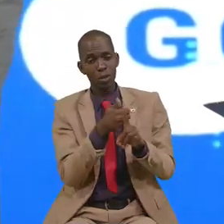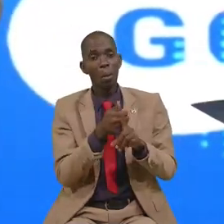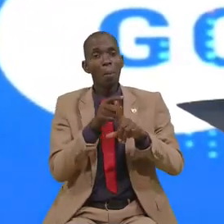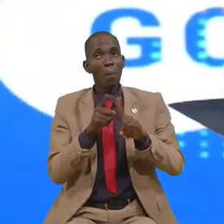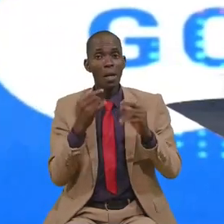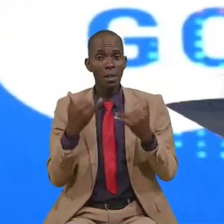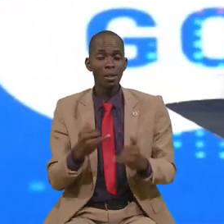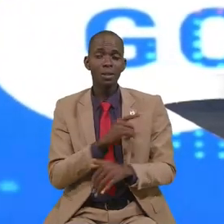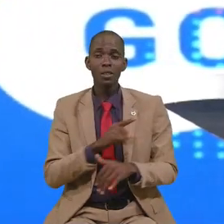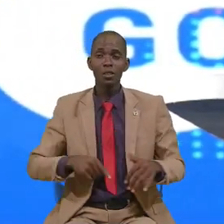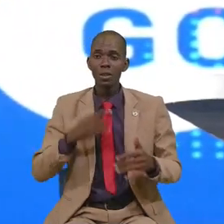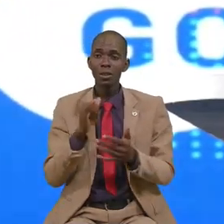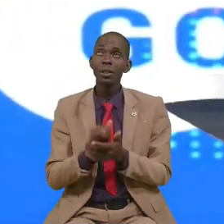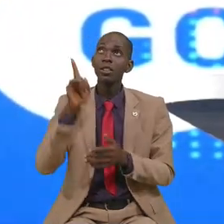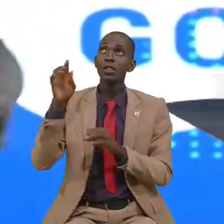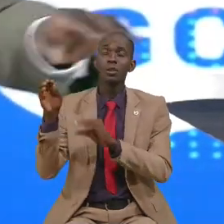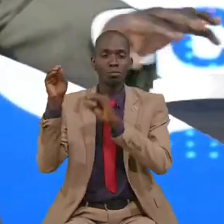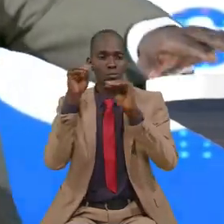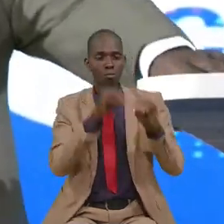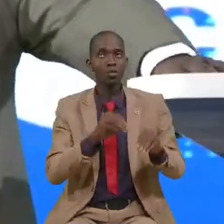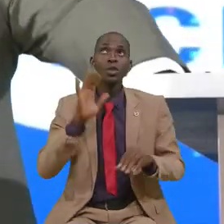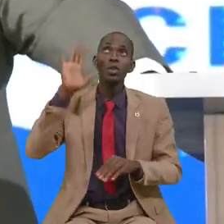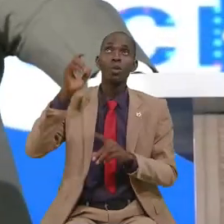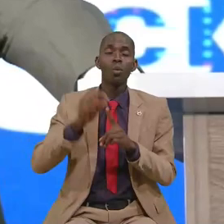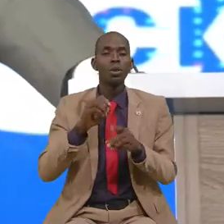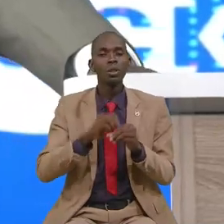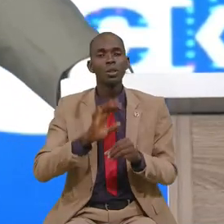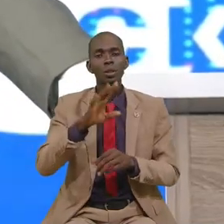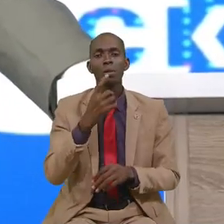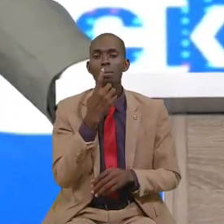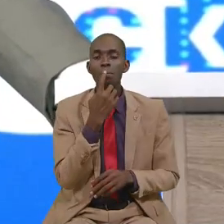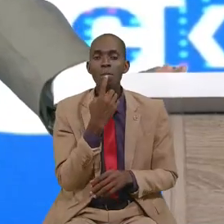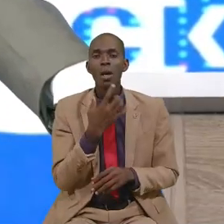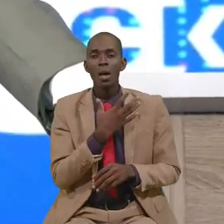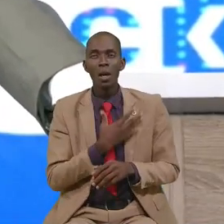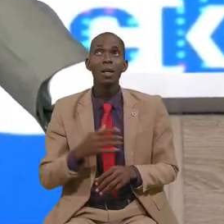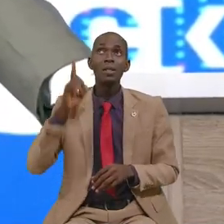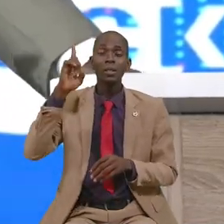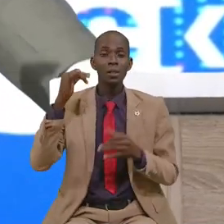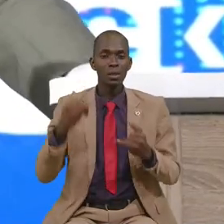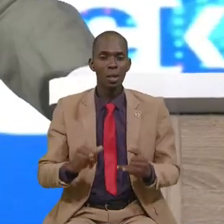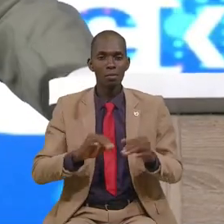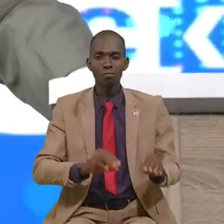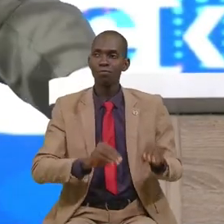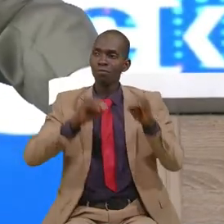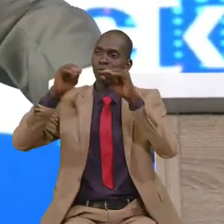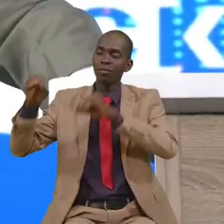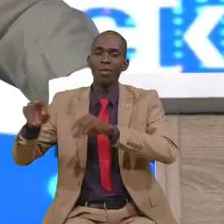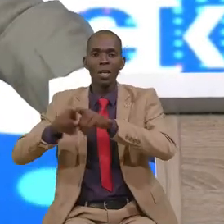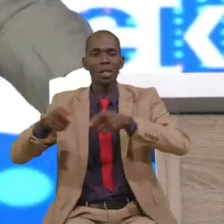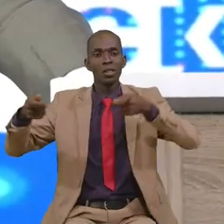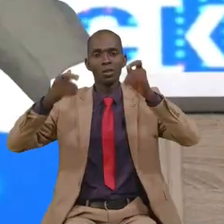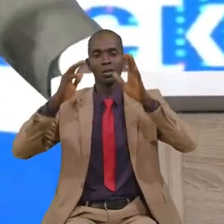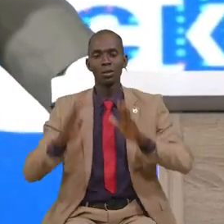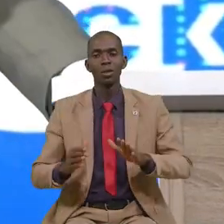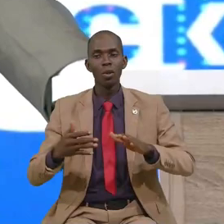he puts his word in your mouth and he set you over the nations and over